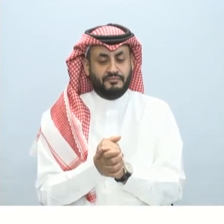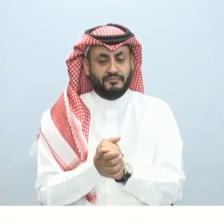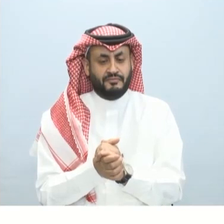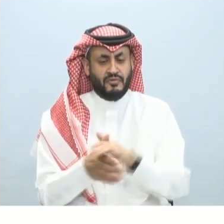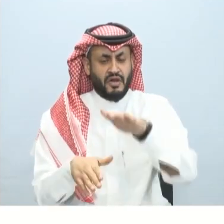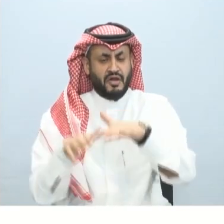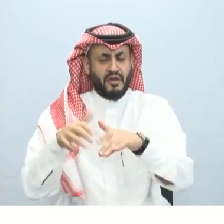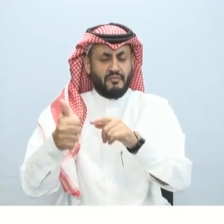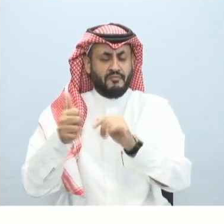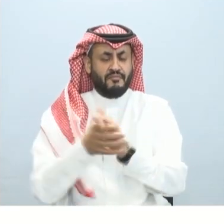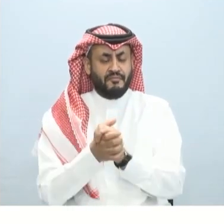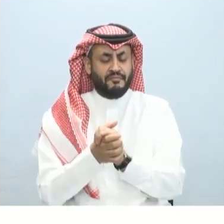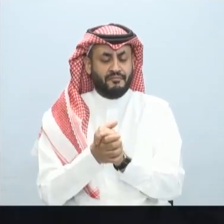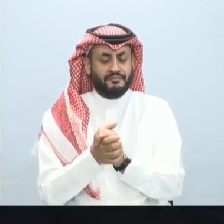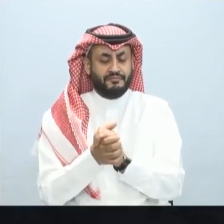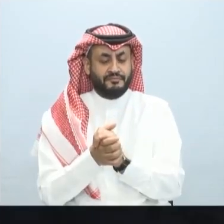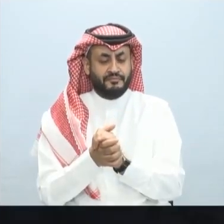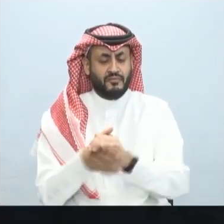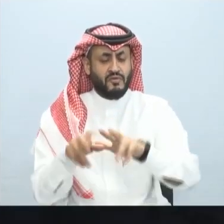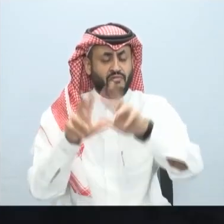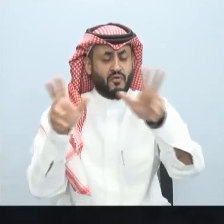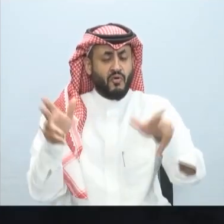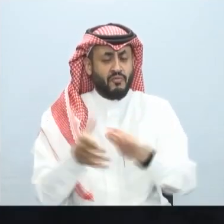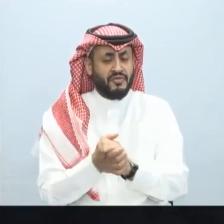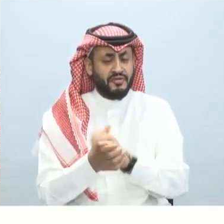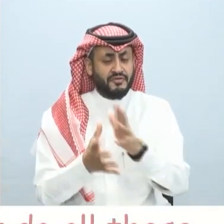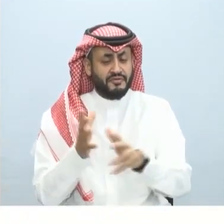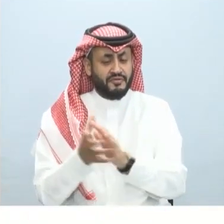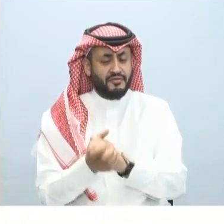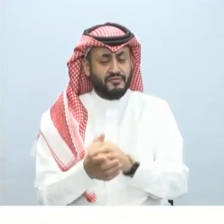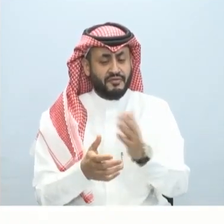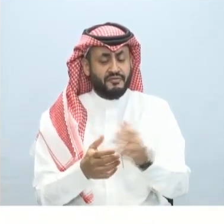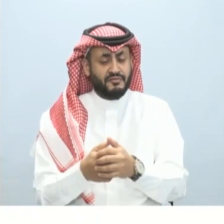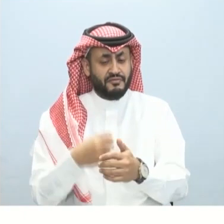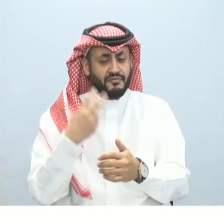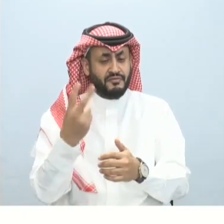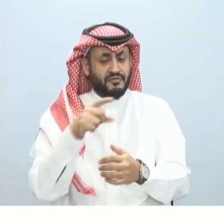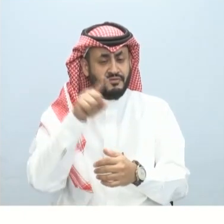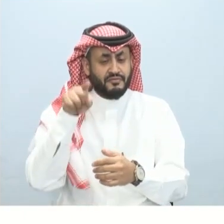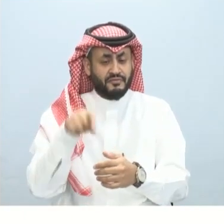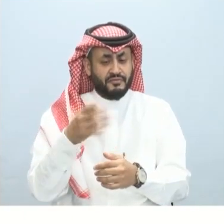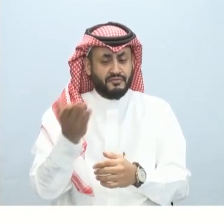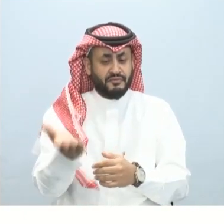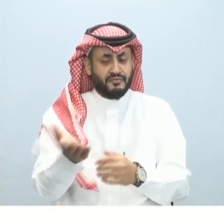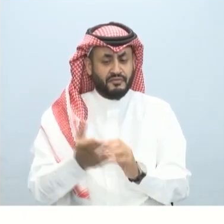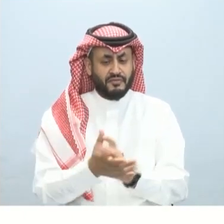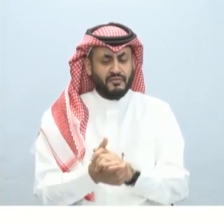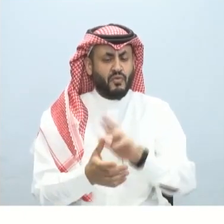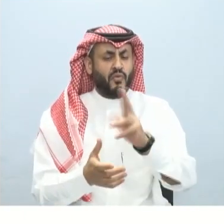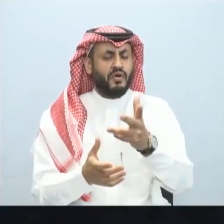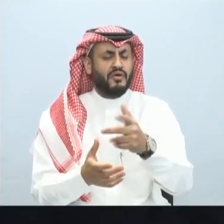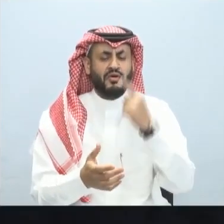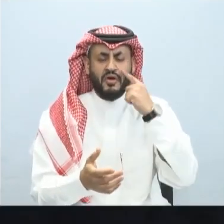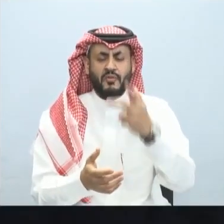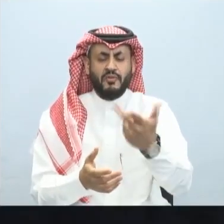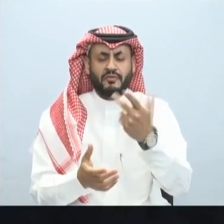better. And from these adjectives, we come to the second question, which is going to be, what else did you